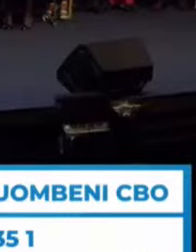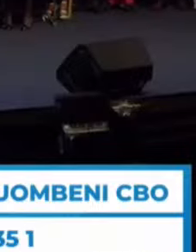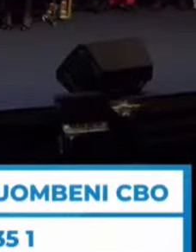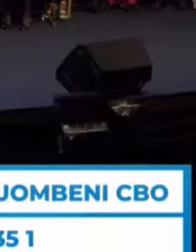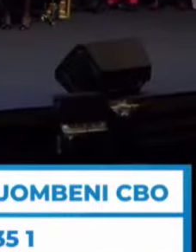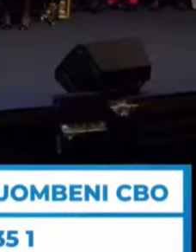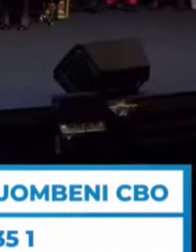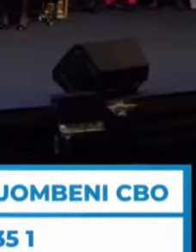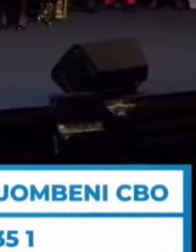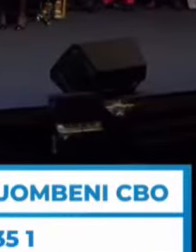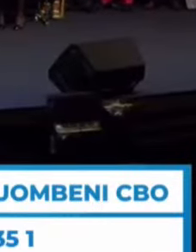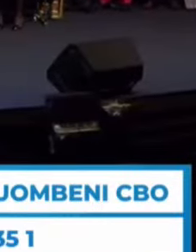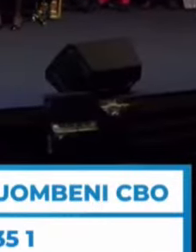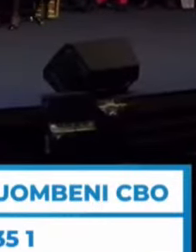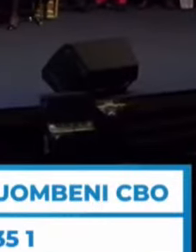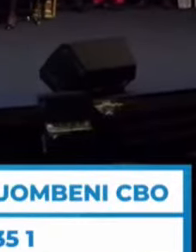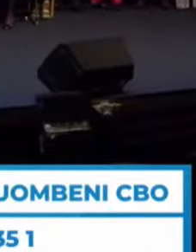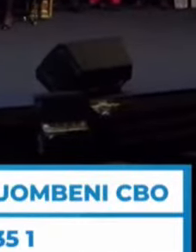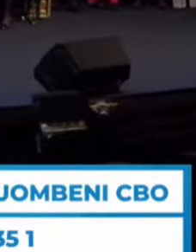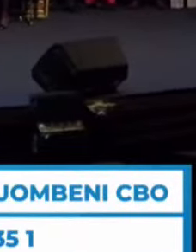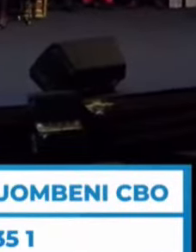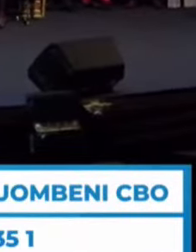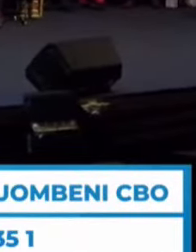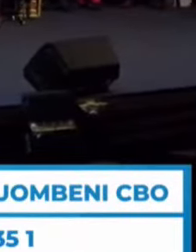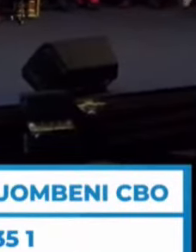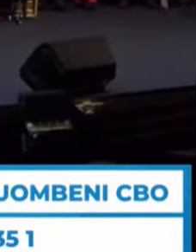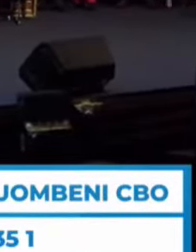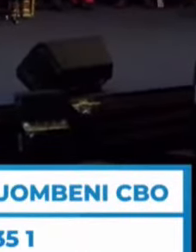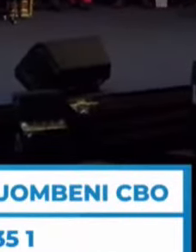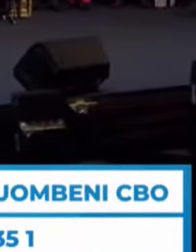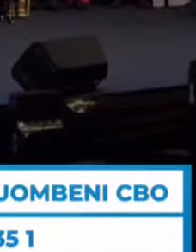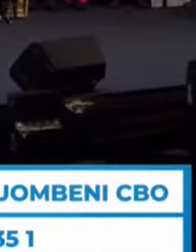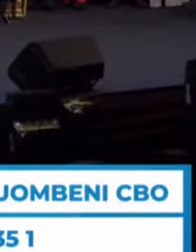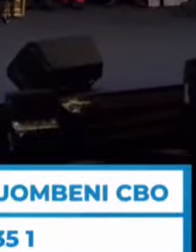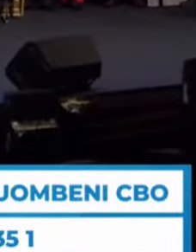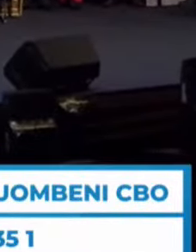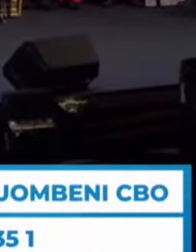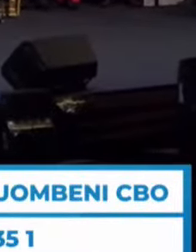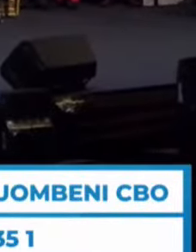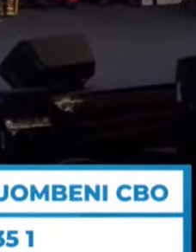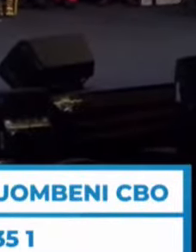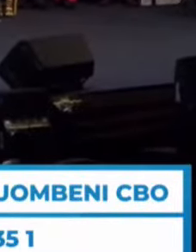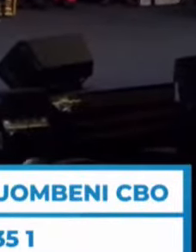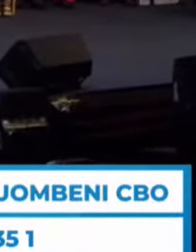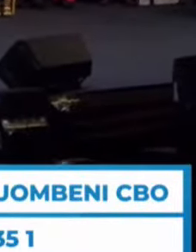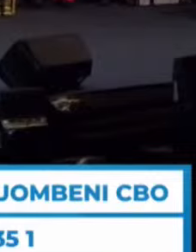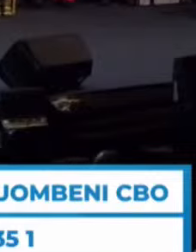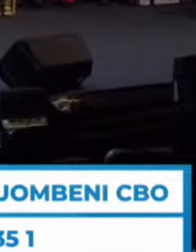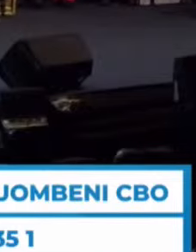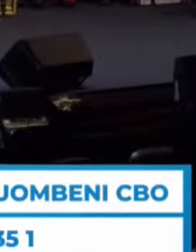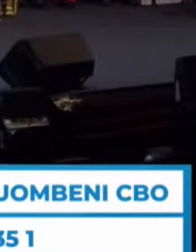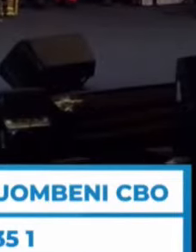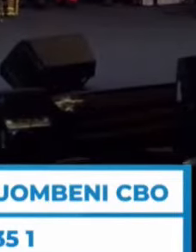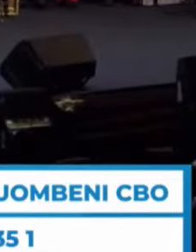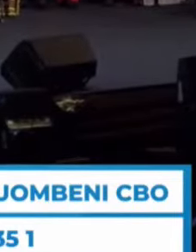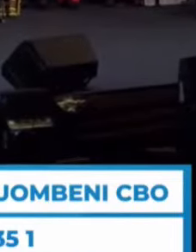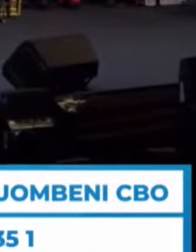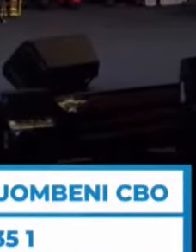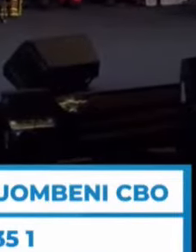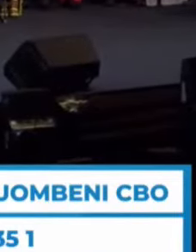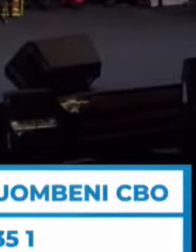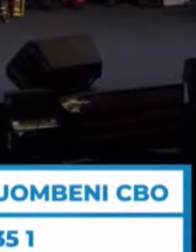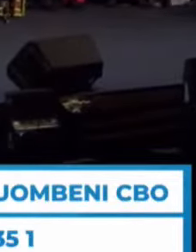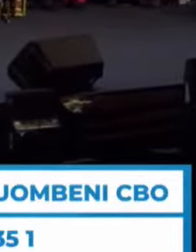because as I pray God will do it I've been to Kenya